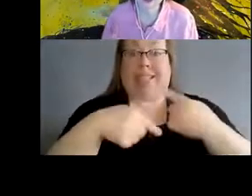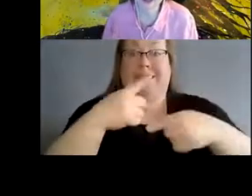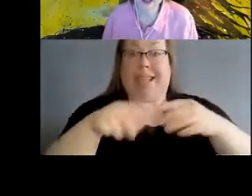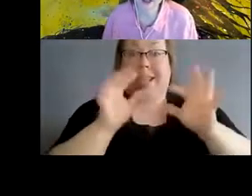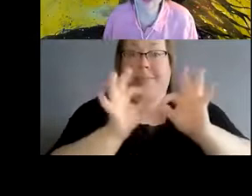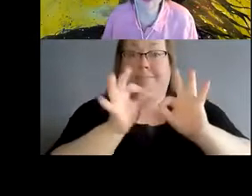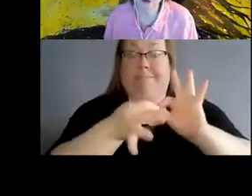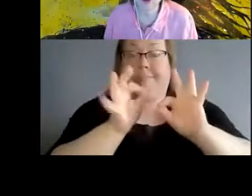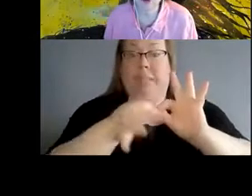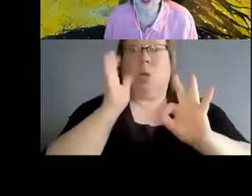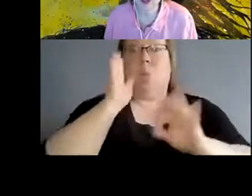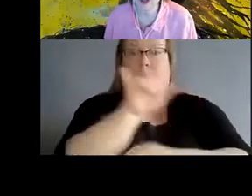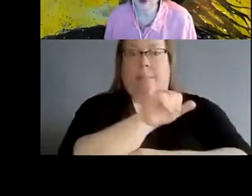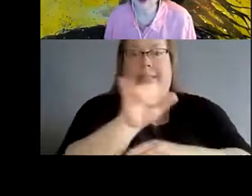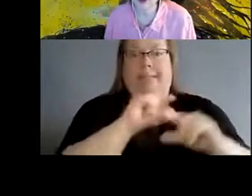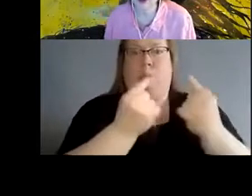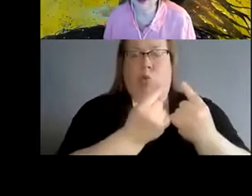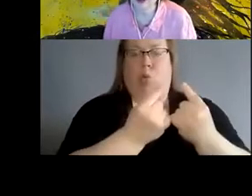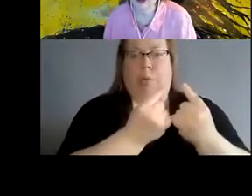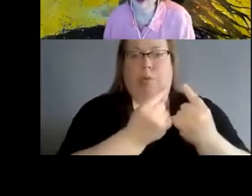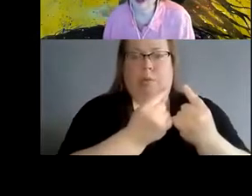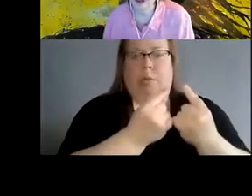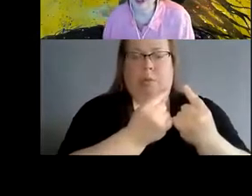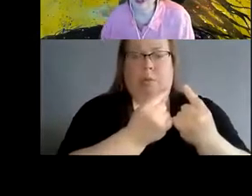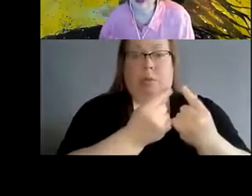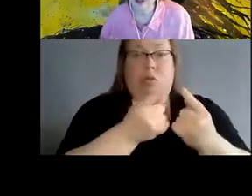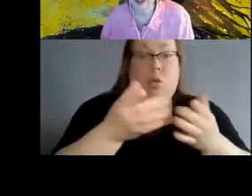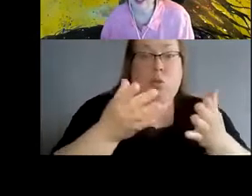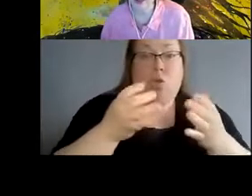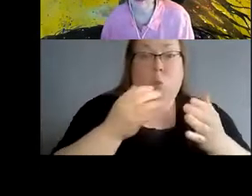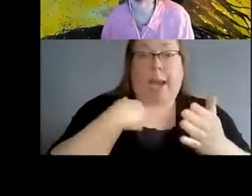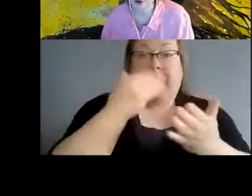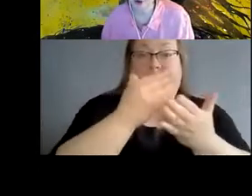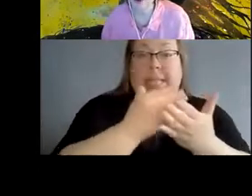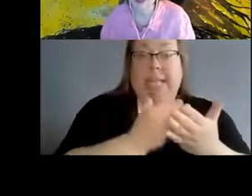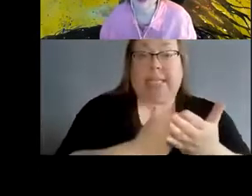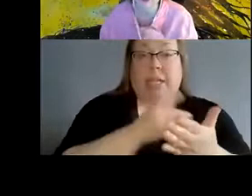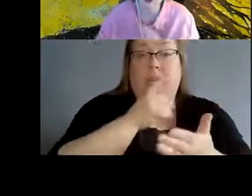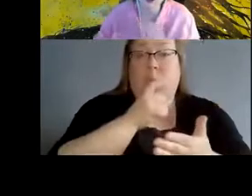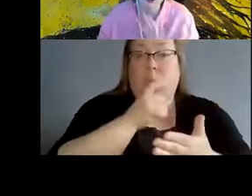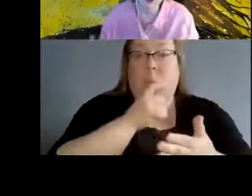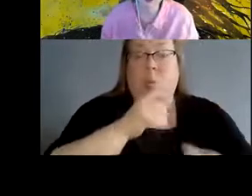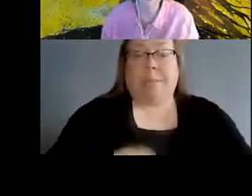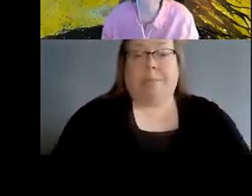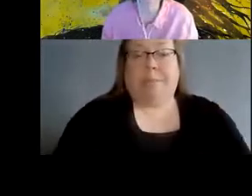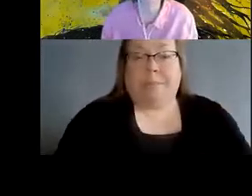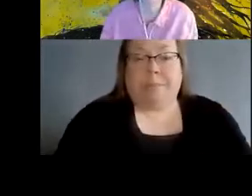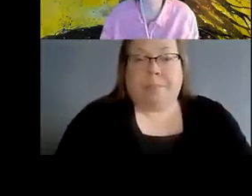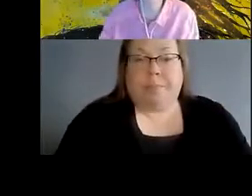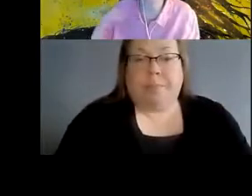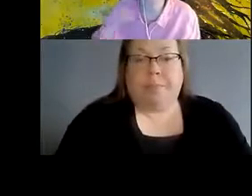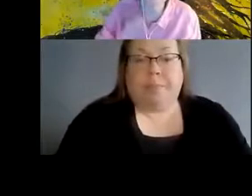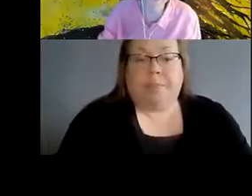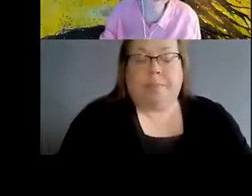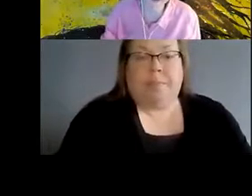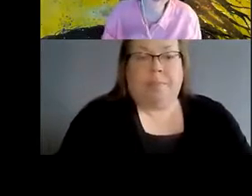is in the same group with the interpreters. So Derek, do you want to keep a list of who, because the groups are going to be random, but he's then